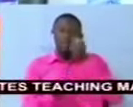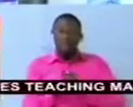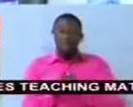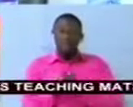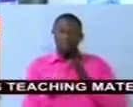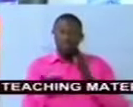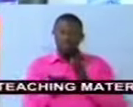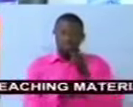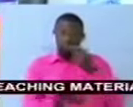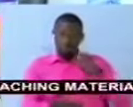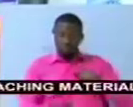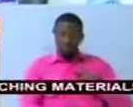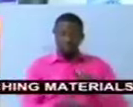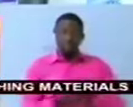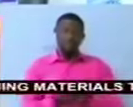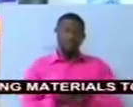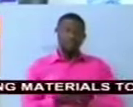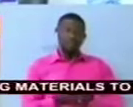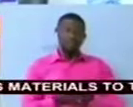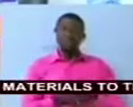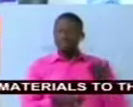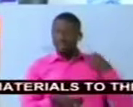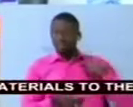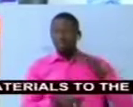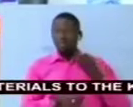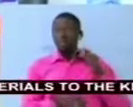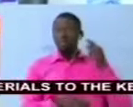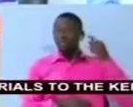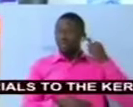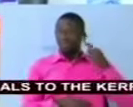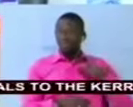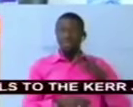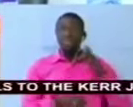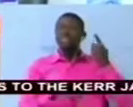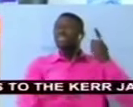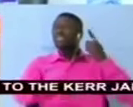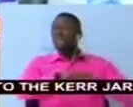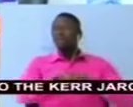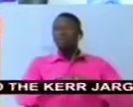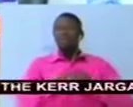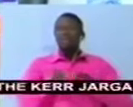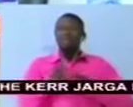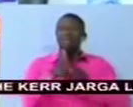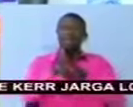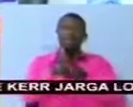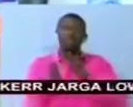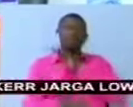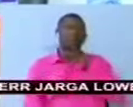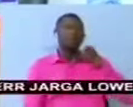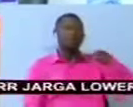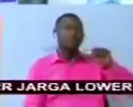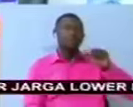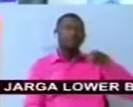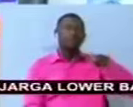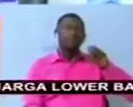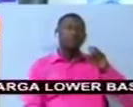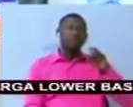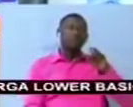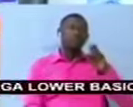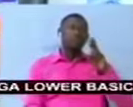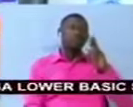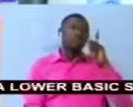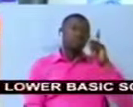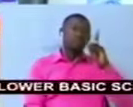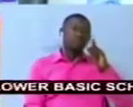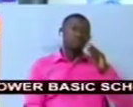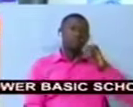dégg bobu Mamoud Diagne moy director bi. He said that you were hearing me, then Mamoud Diagne was the director. Mod Diop mo don invest manager.